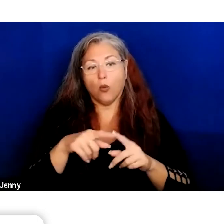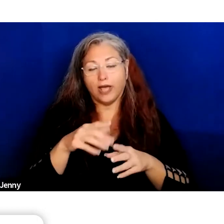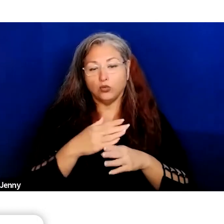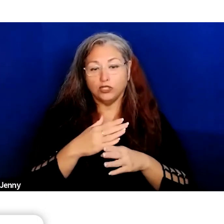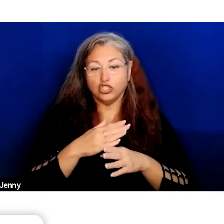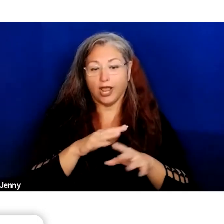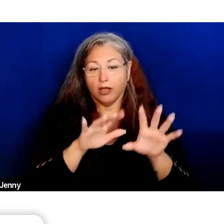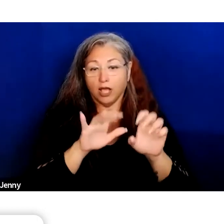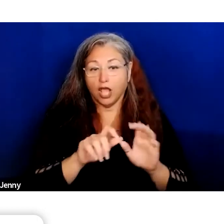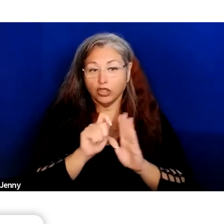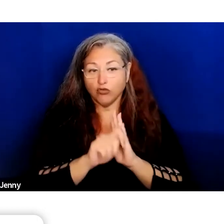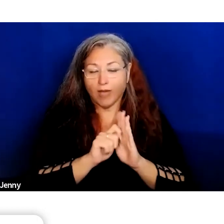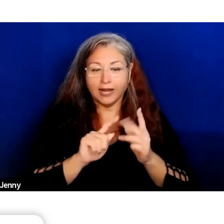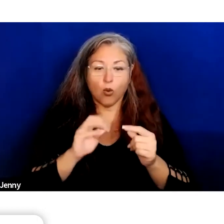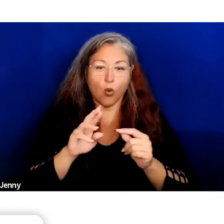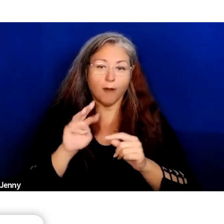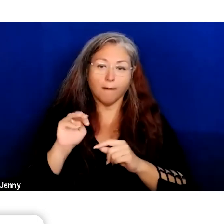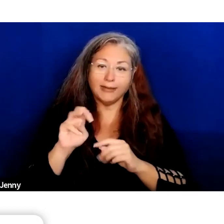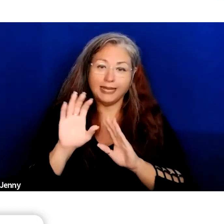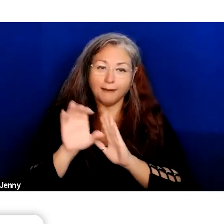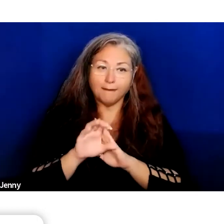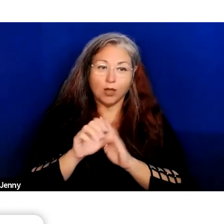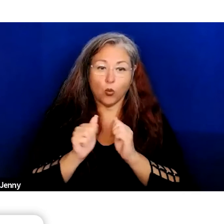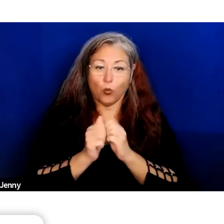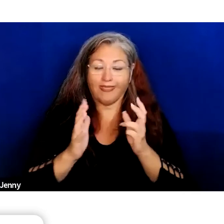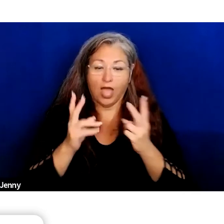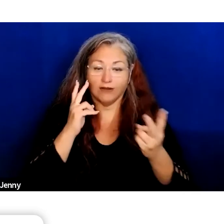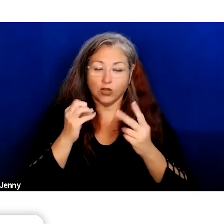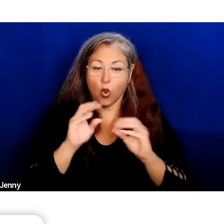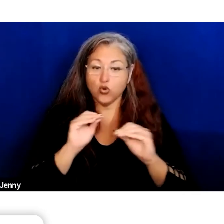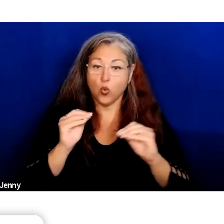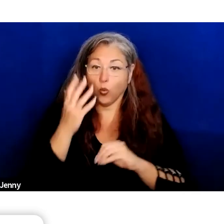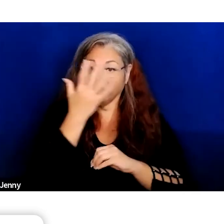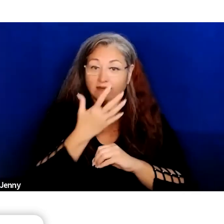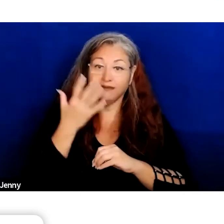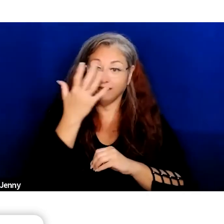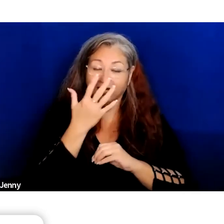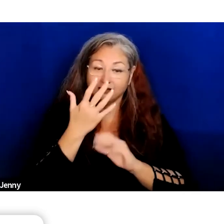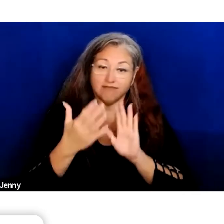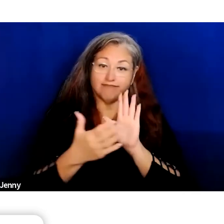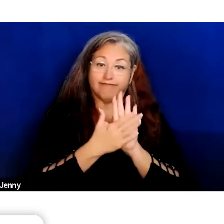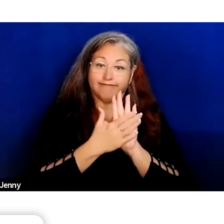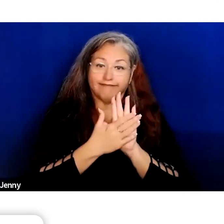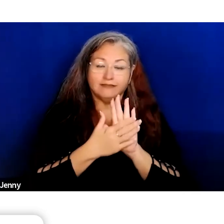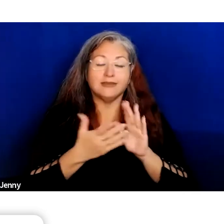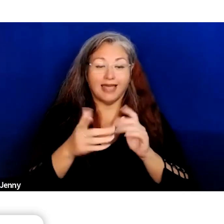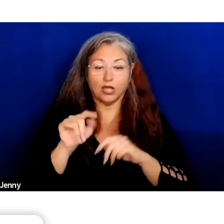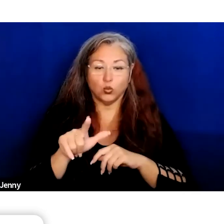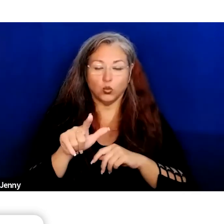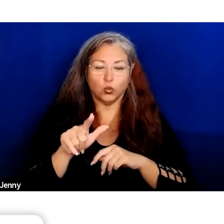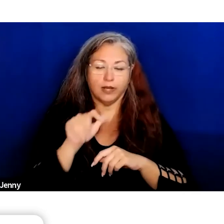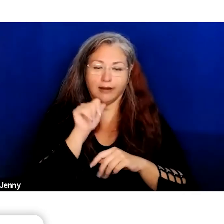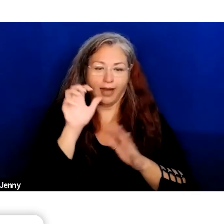writing or a meme or something without a visual or a face on it, Often the tool doesn't pick that